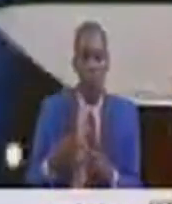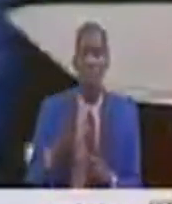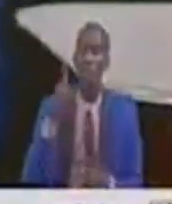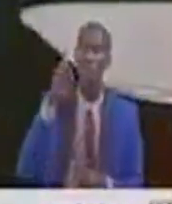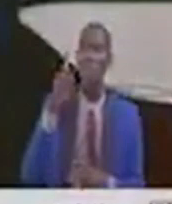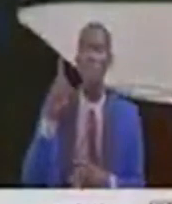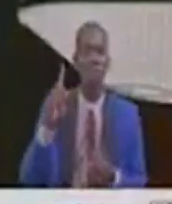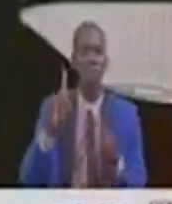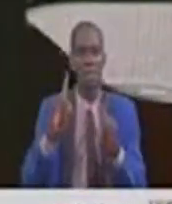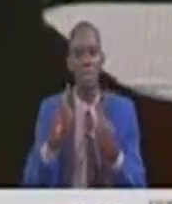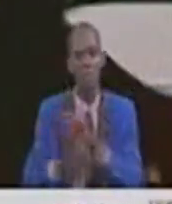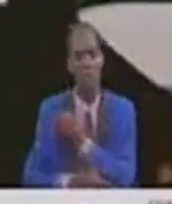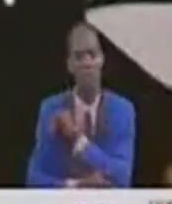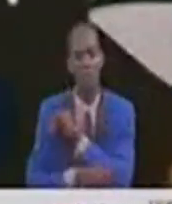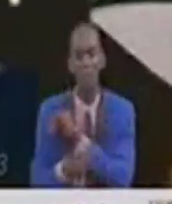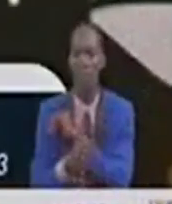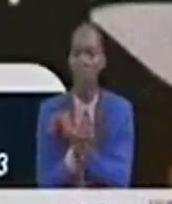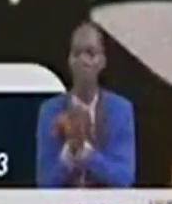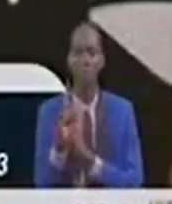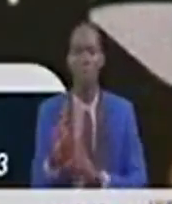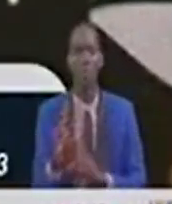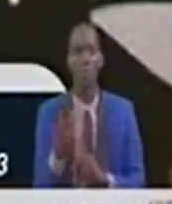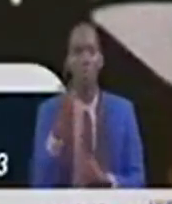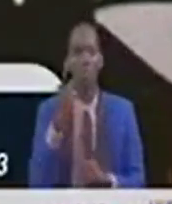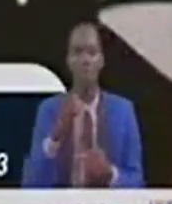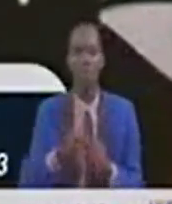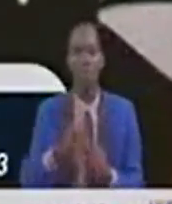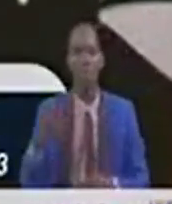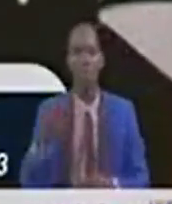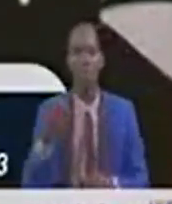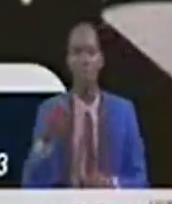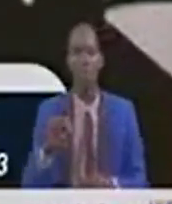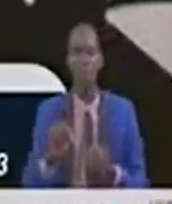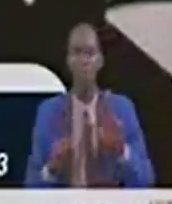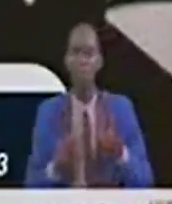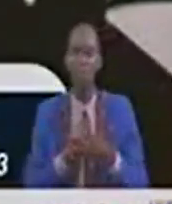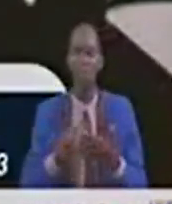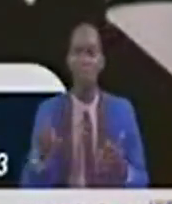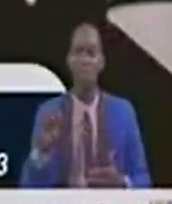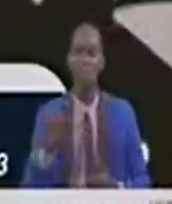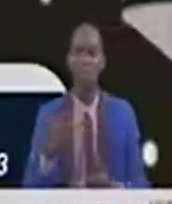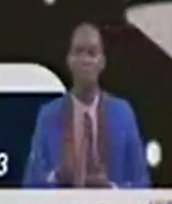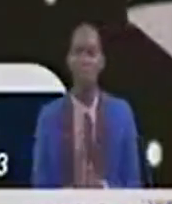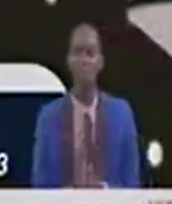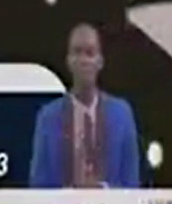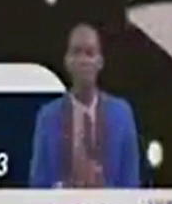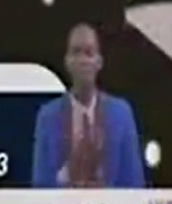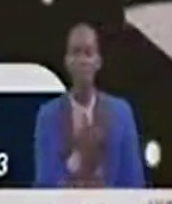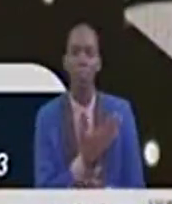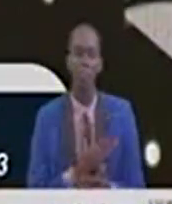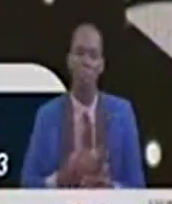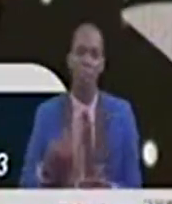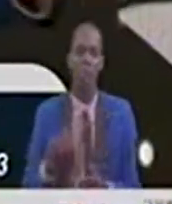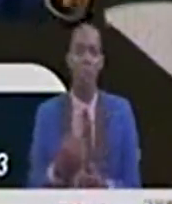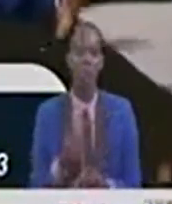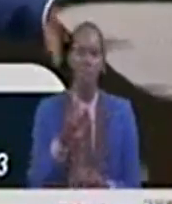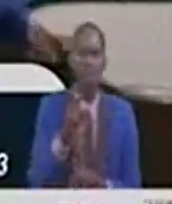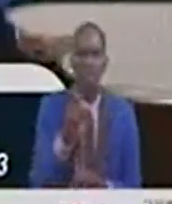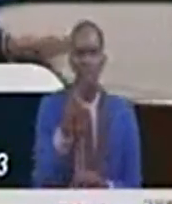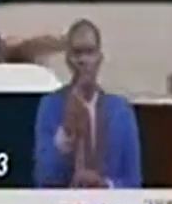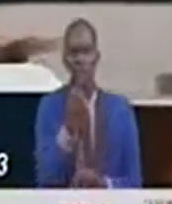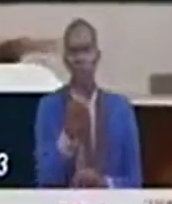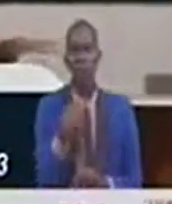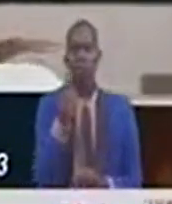3. Genesis chapter 3, we're looking at verse 11. And he said, who